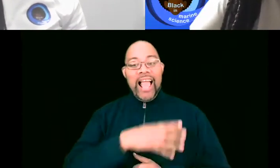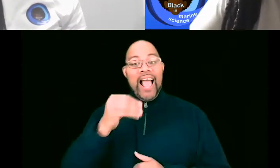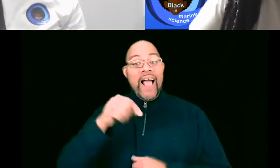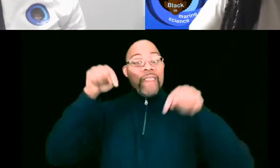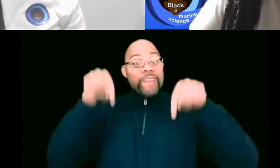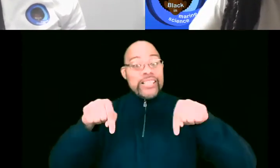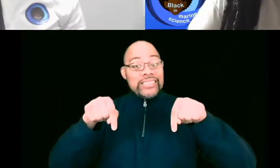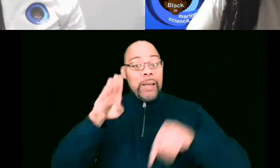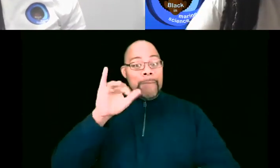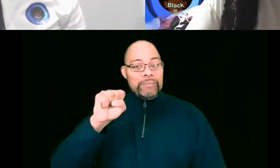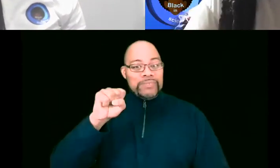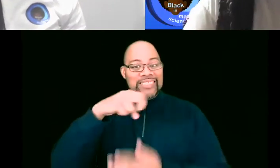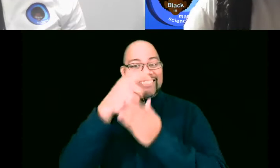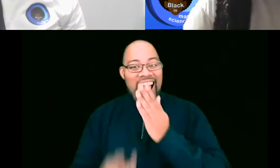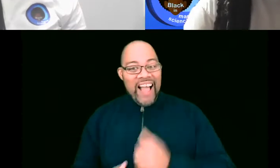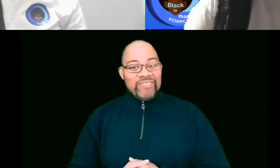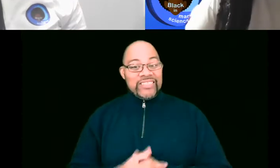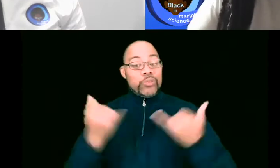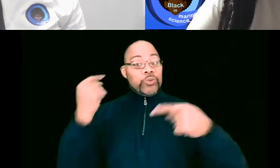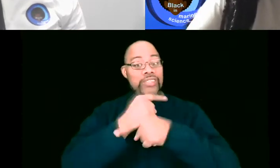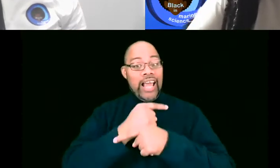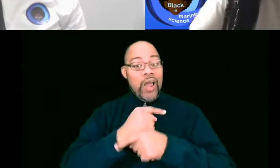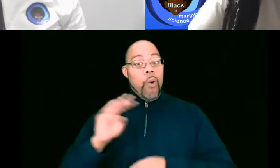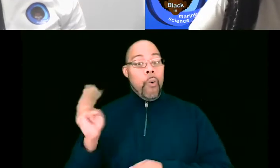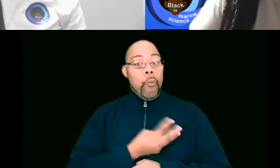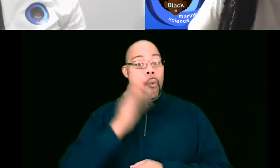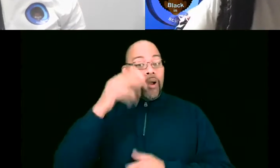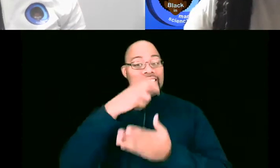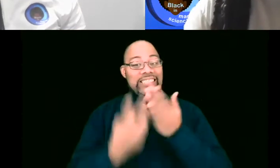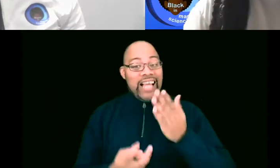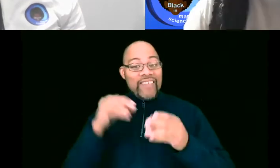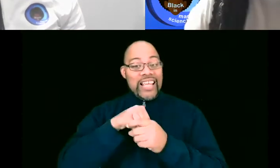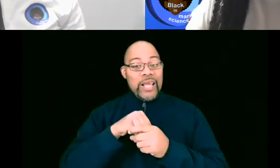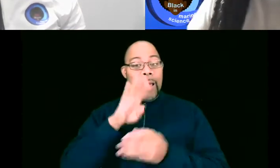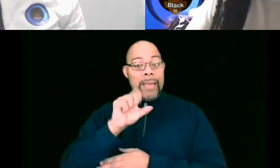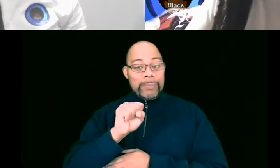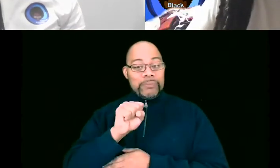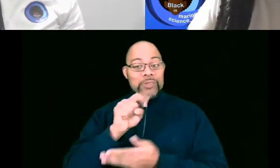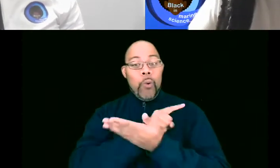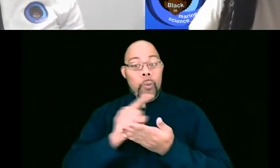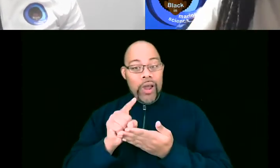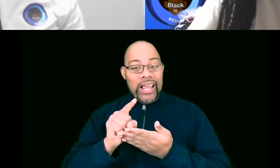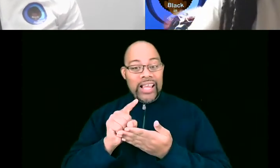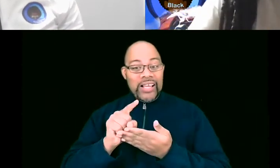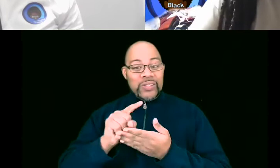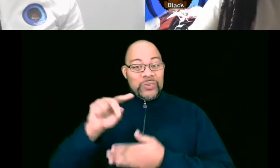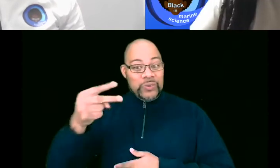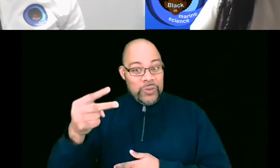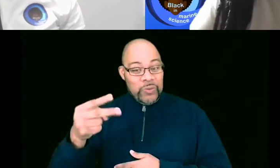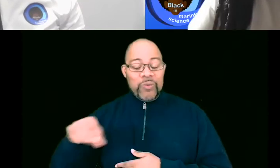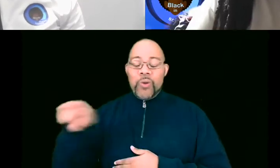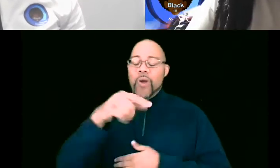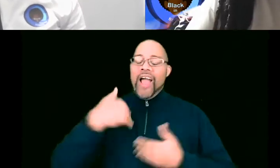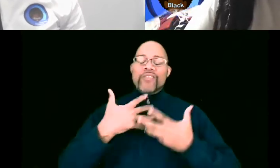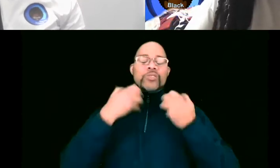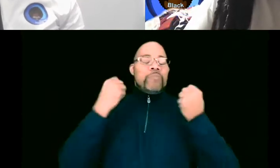is BIMS Dives. And today we're going to be diving into BIMS Week 2. Y'all, we have so